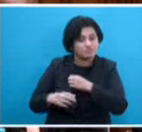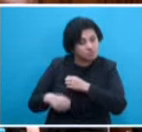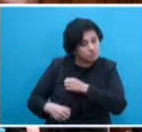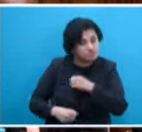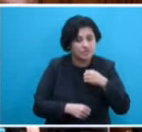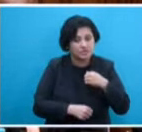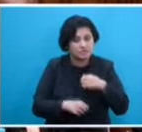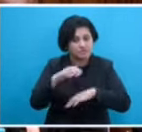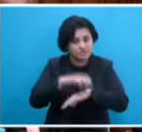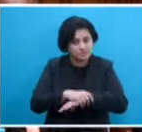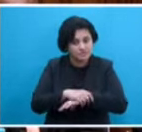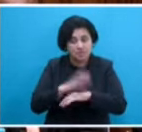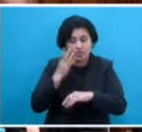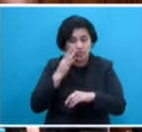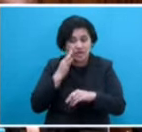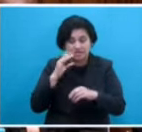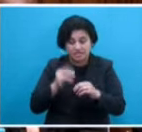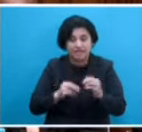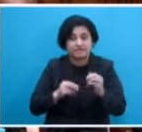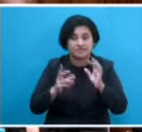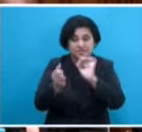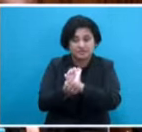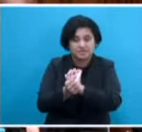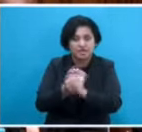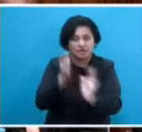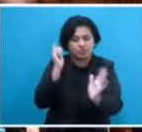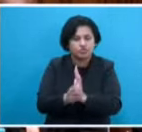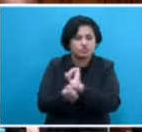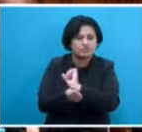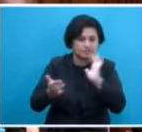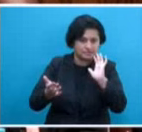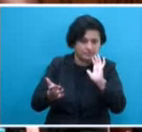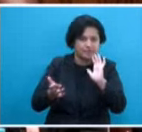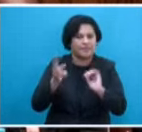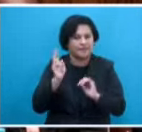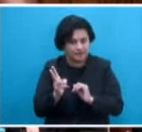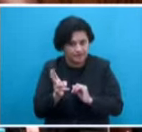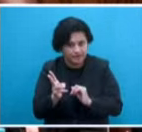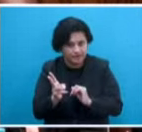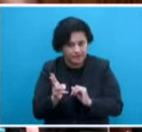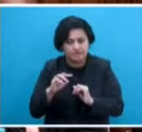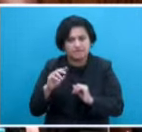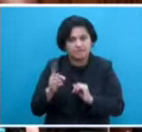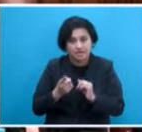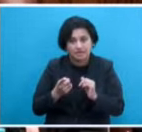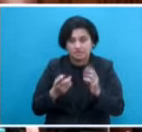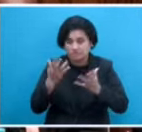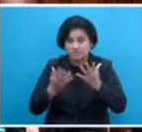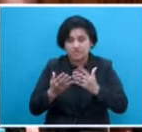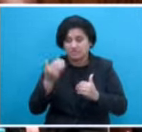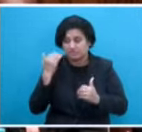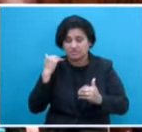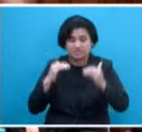pardoned and released from prison. Now, the problem is that none of this including the recent injustice of the